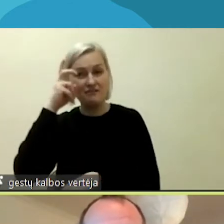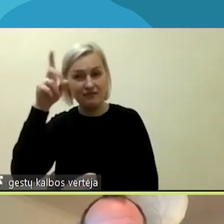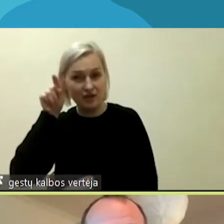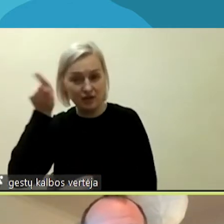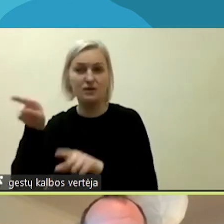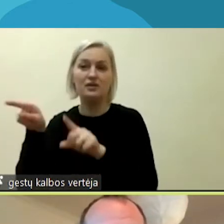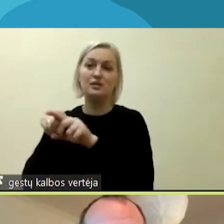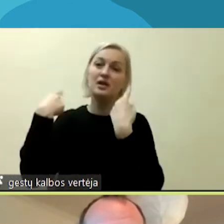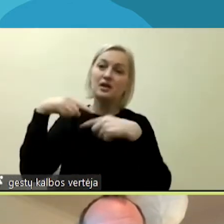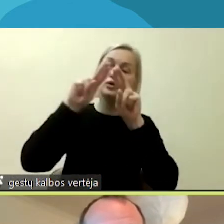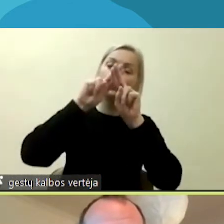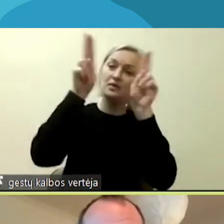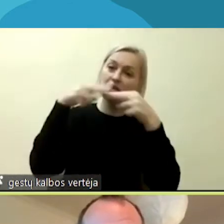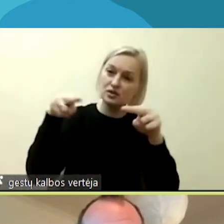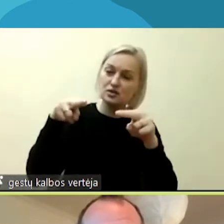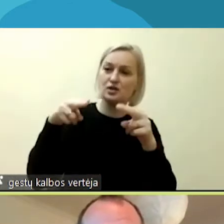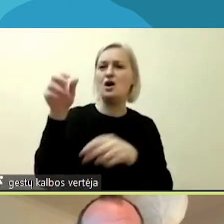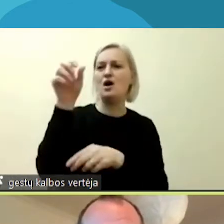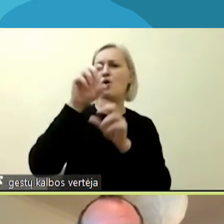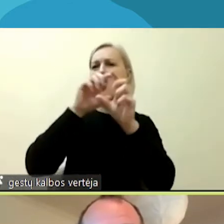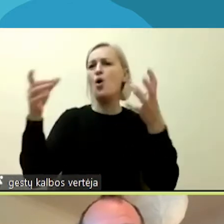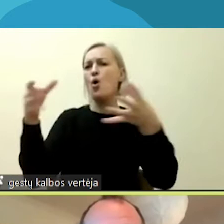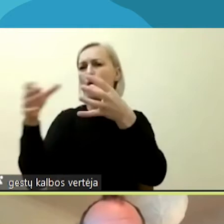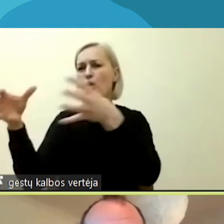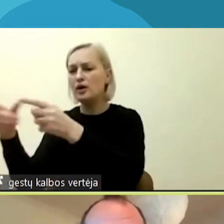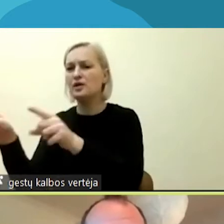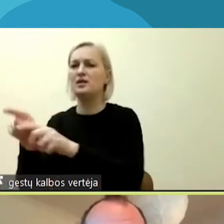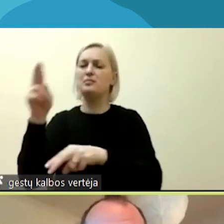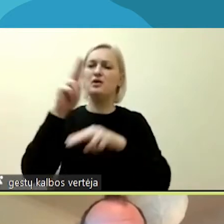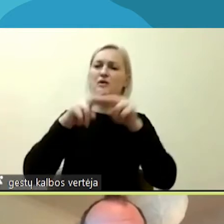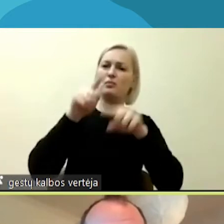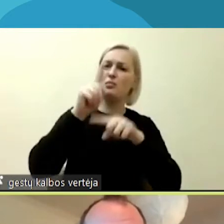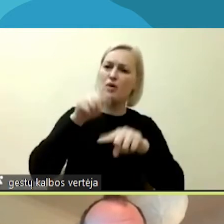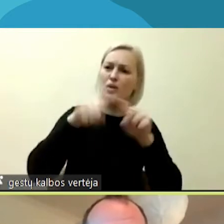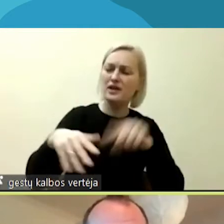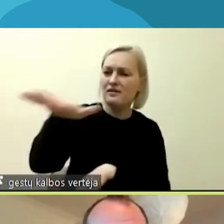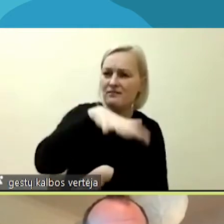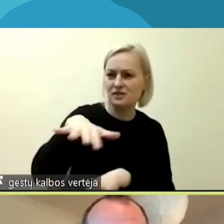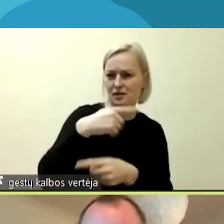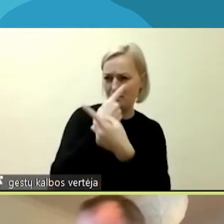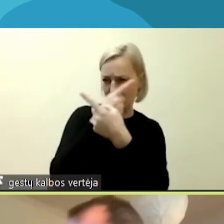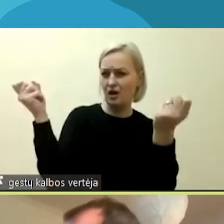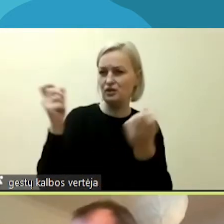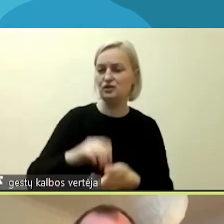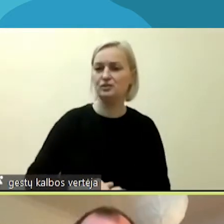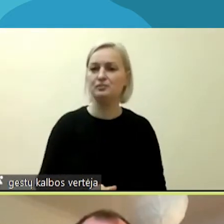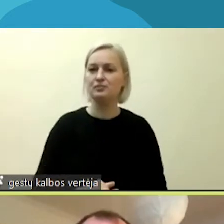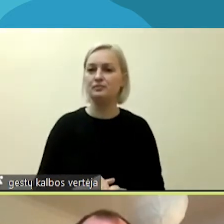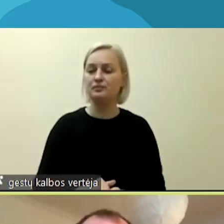public, to the rest of civil society, and also to inform community action at a local